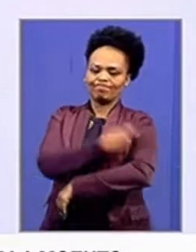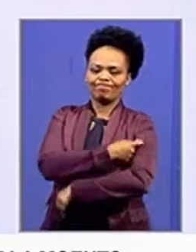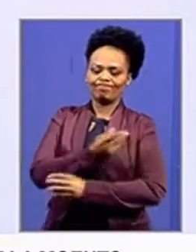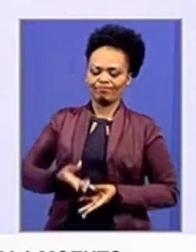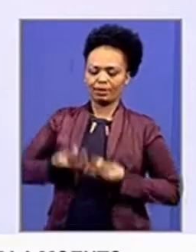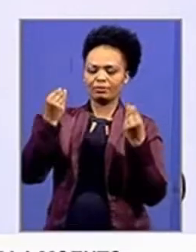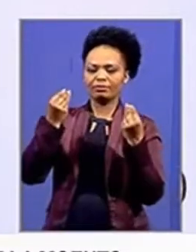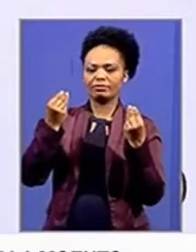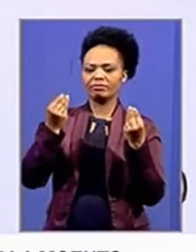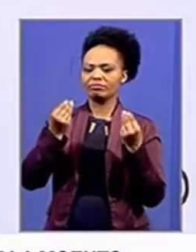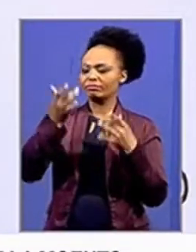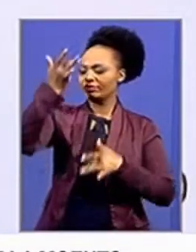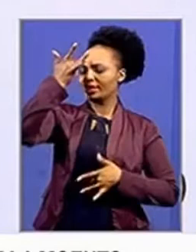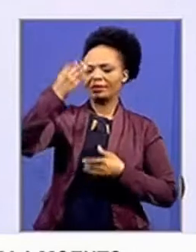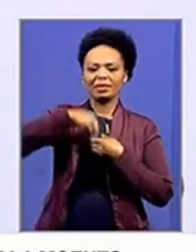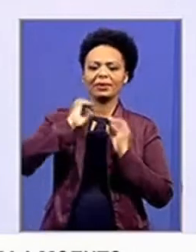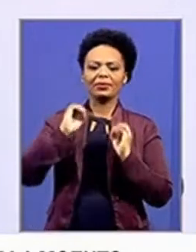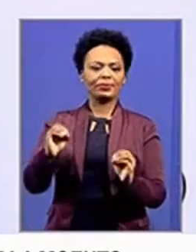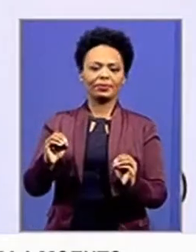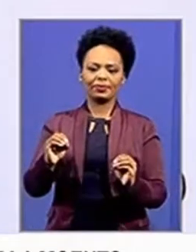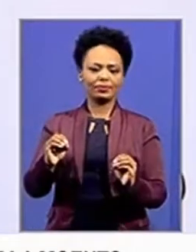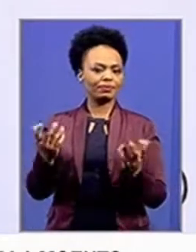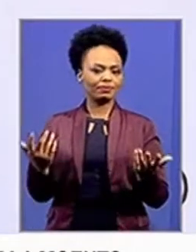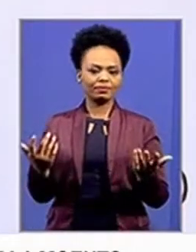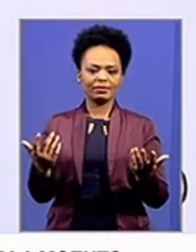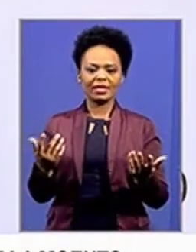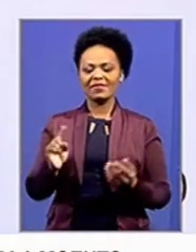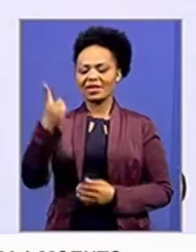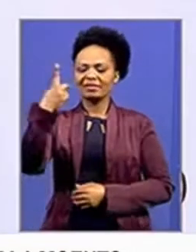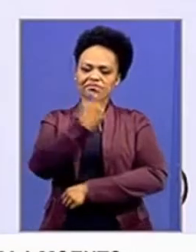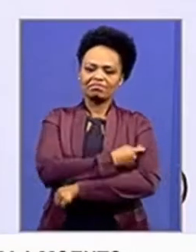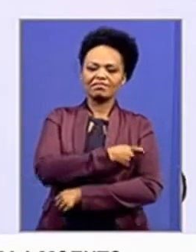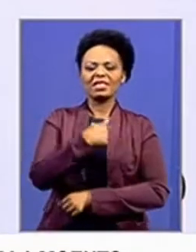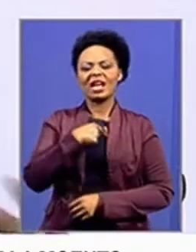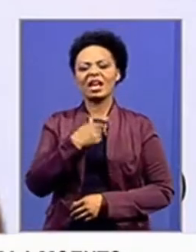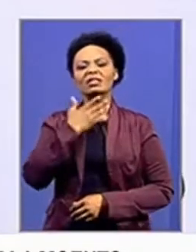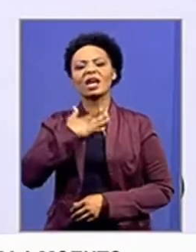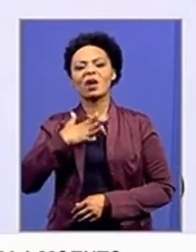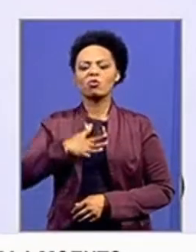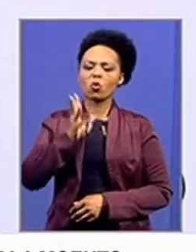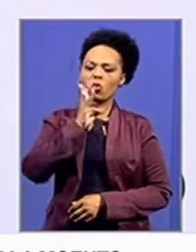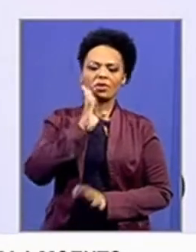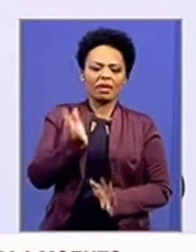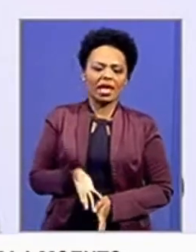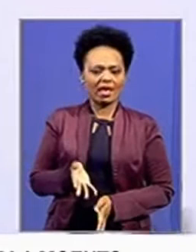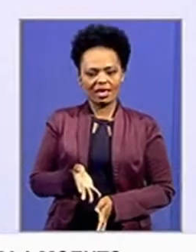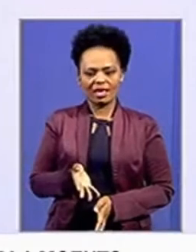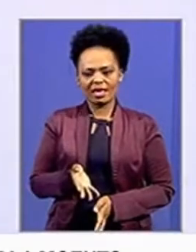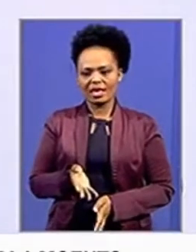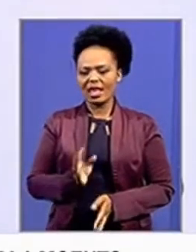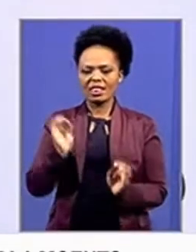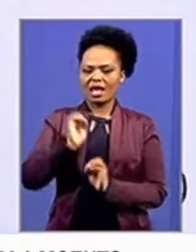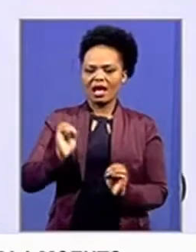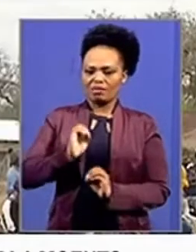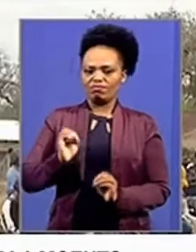have any side effects. My first jab, I just felt a bit thirsty and dehydrated, so nothing water